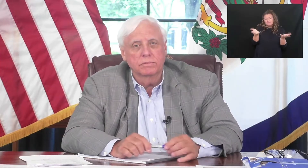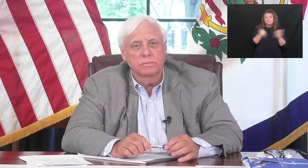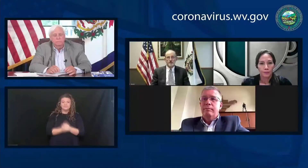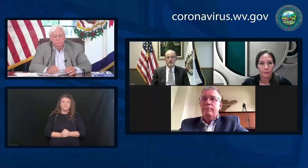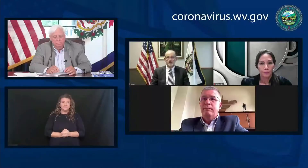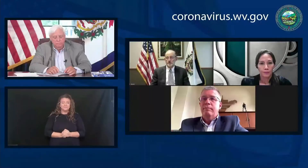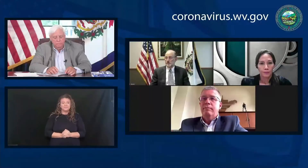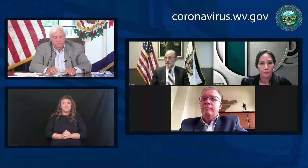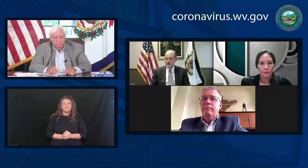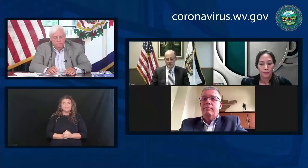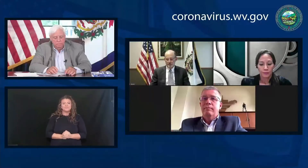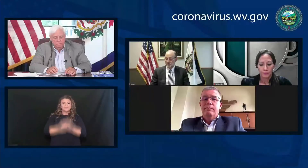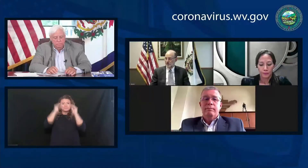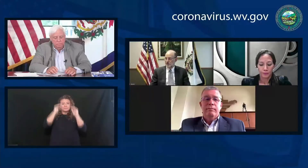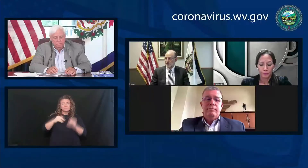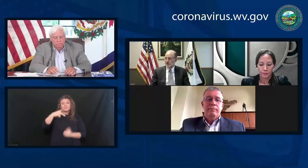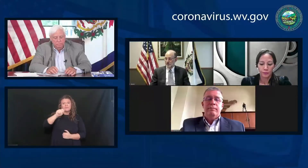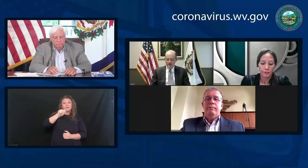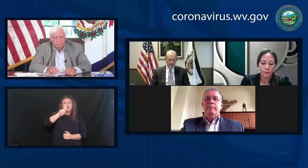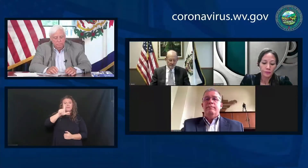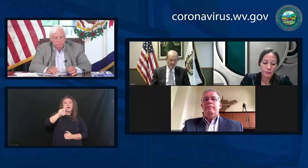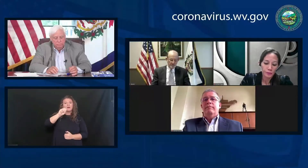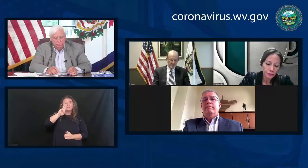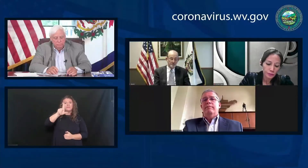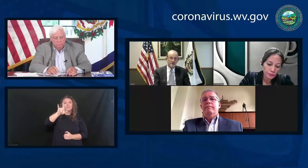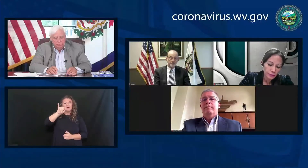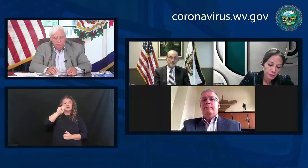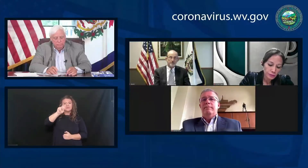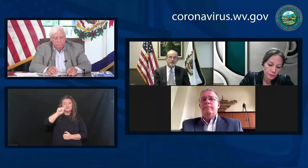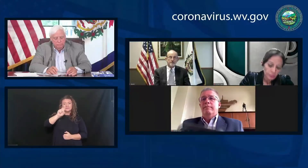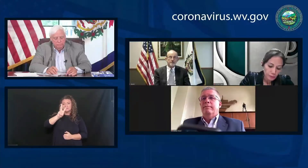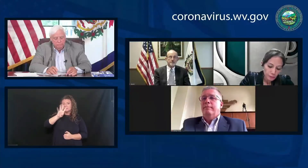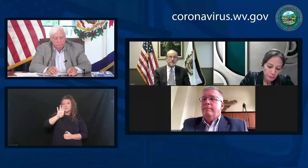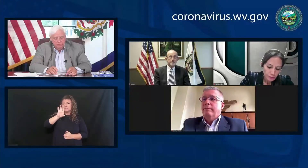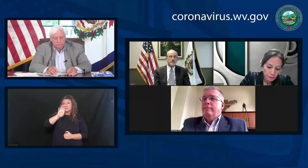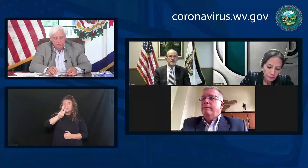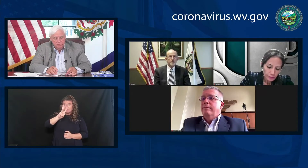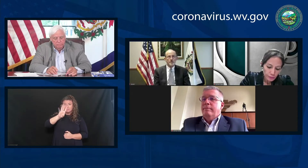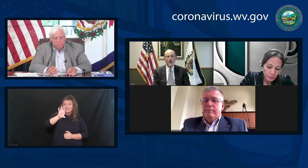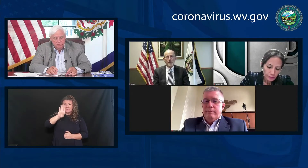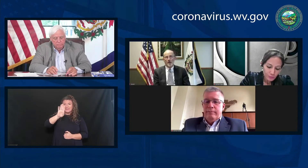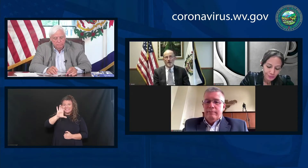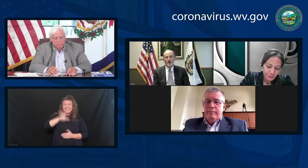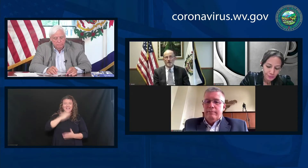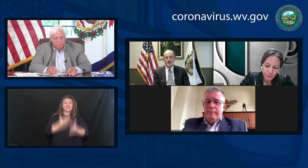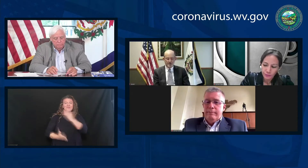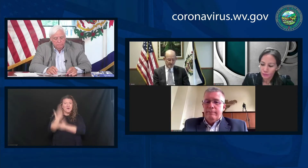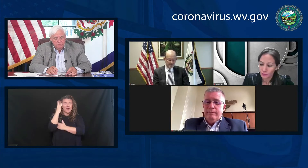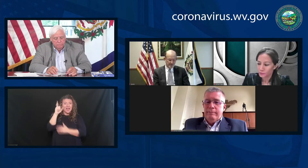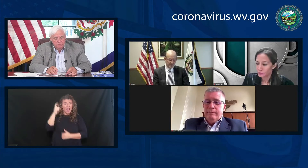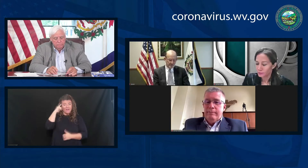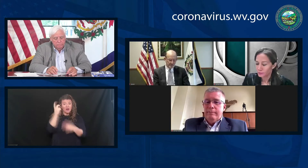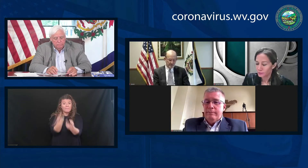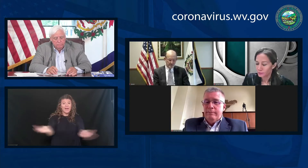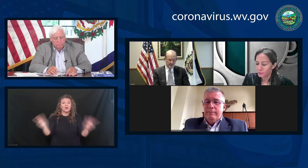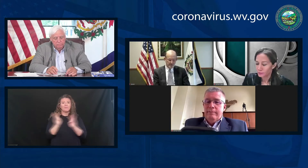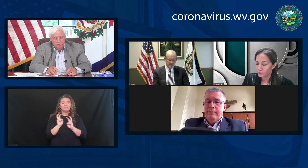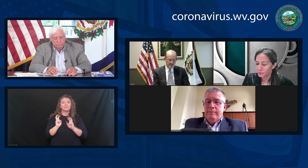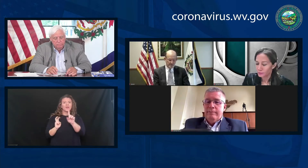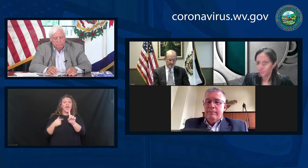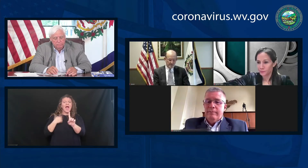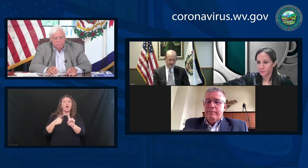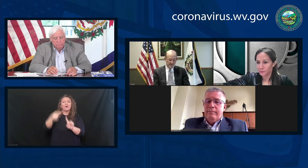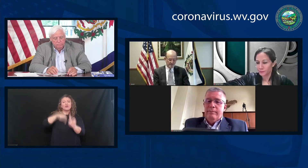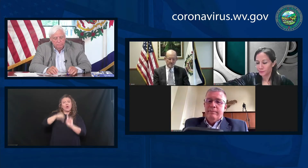All right, thank you, Aaron. Next to Paul Mullen with WCBC. Good morning, Governor. Good morning, panel. I want to go back to something